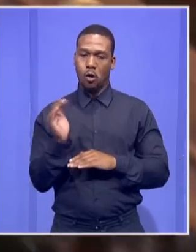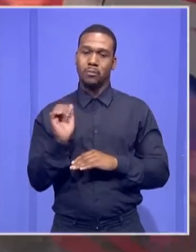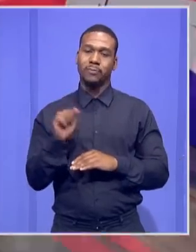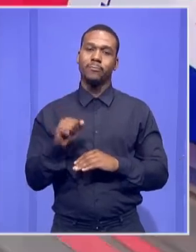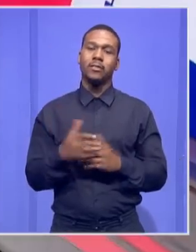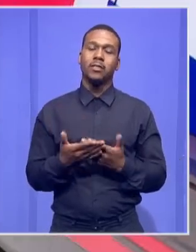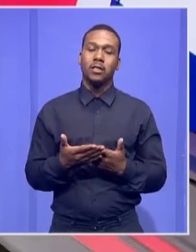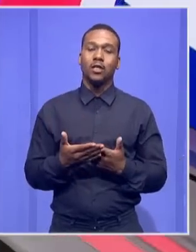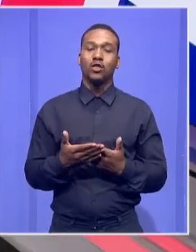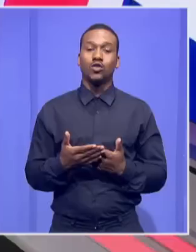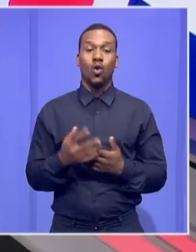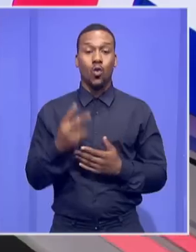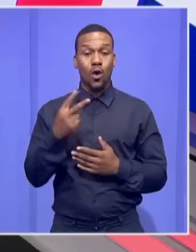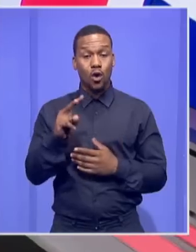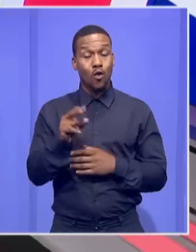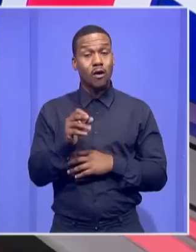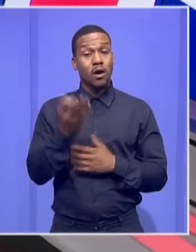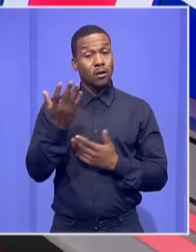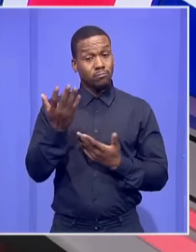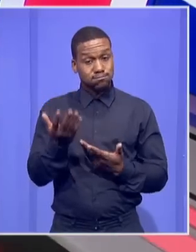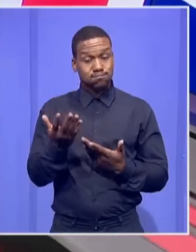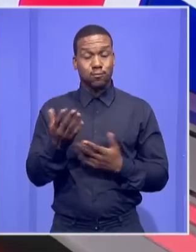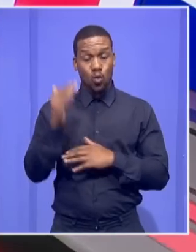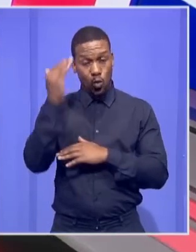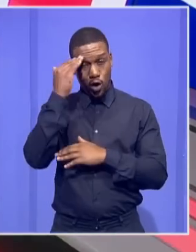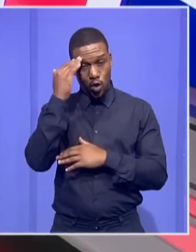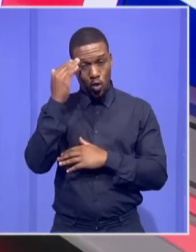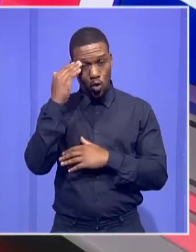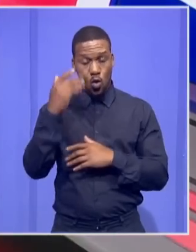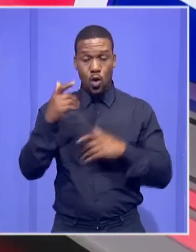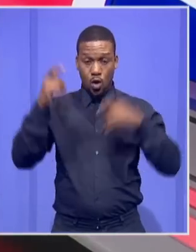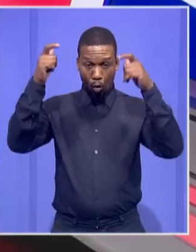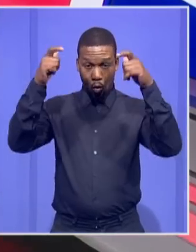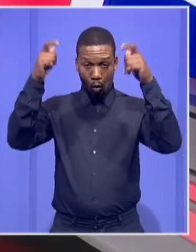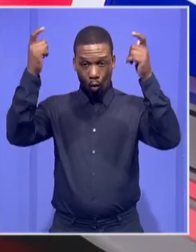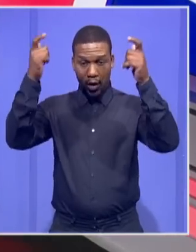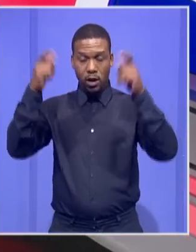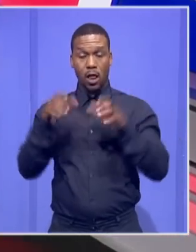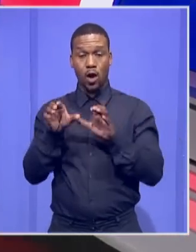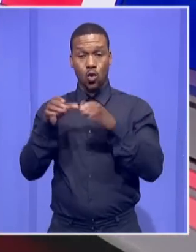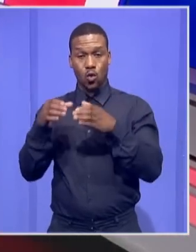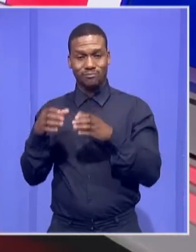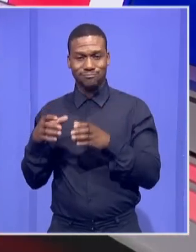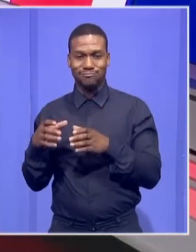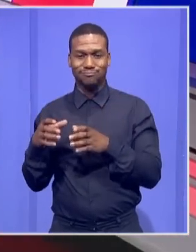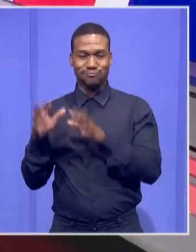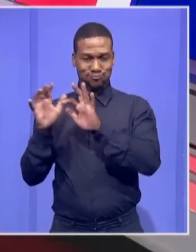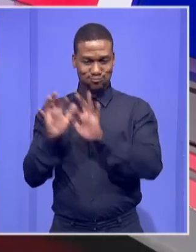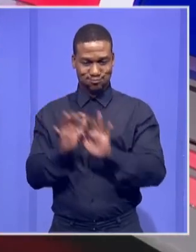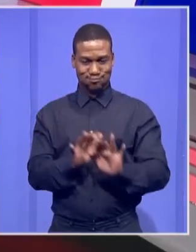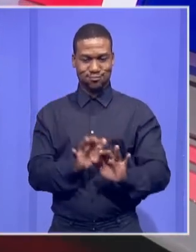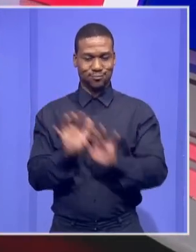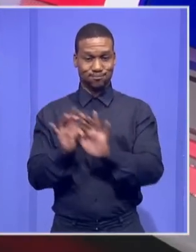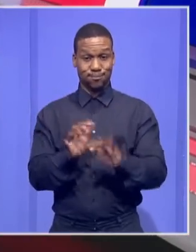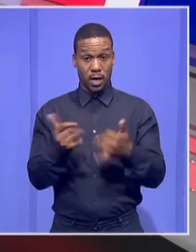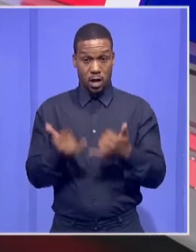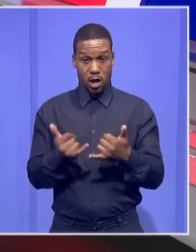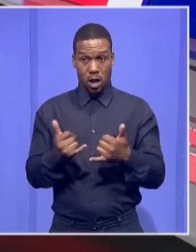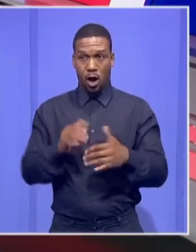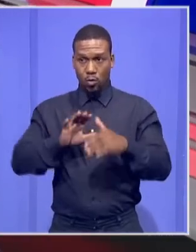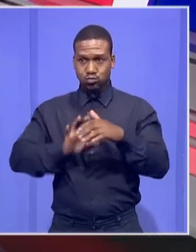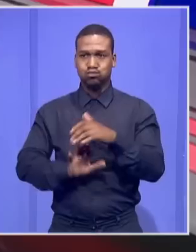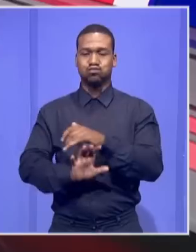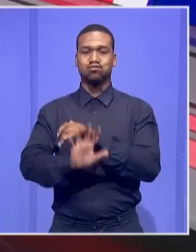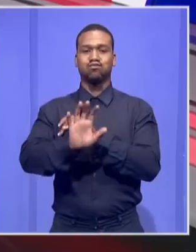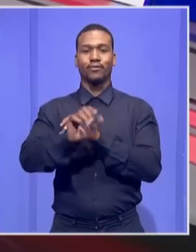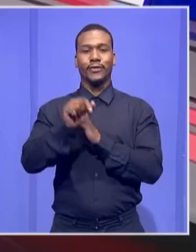very forward. Of course, we do know that the Queen Consort and the King are in Buckingham Palace at the moment. The arrival did